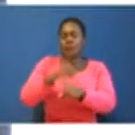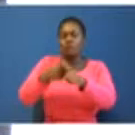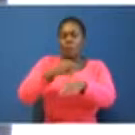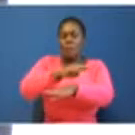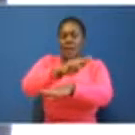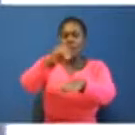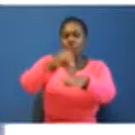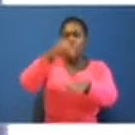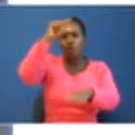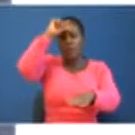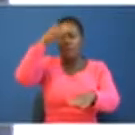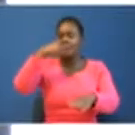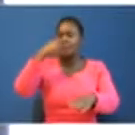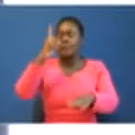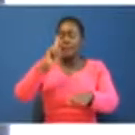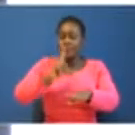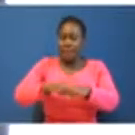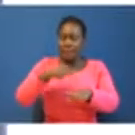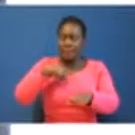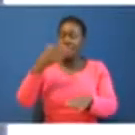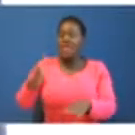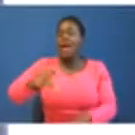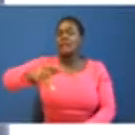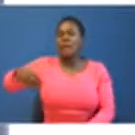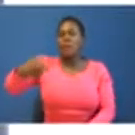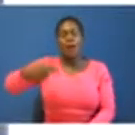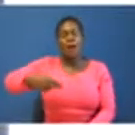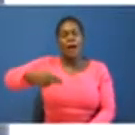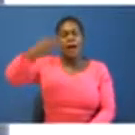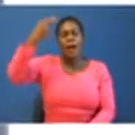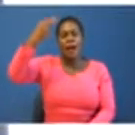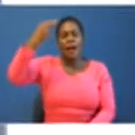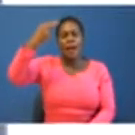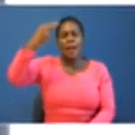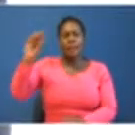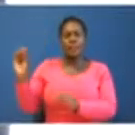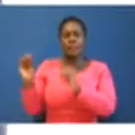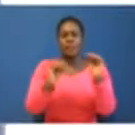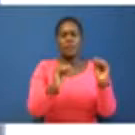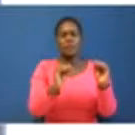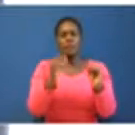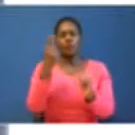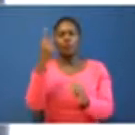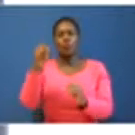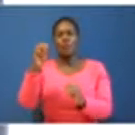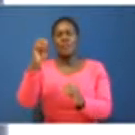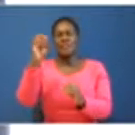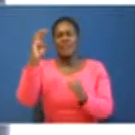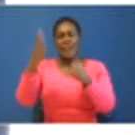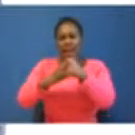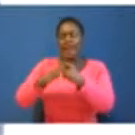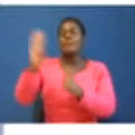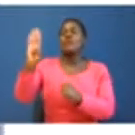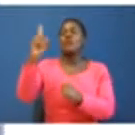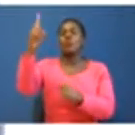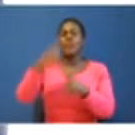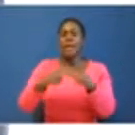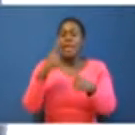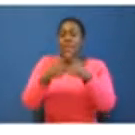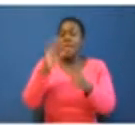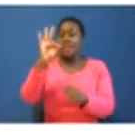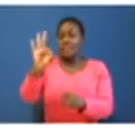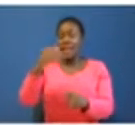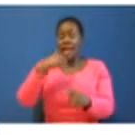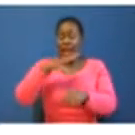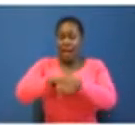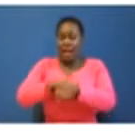government and i can tell you when i was running the city the highest transfer i got from national government was 2.9 billion per year so in my three years i